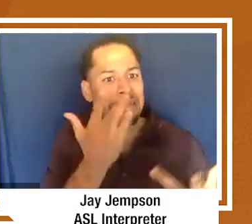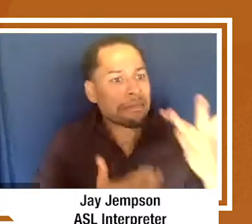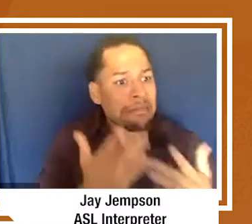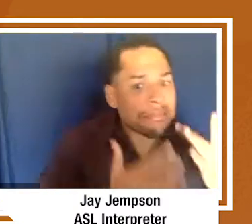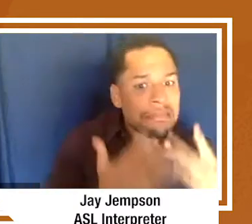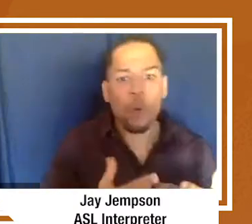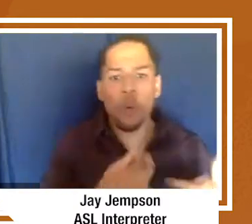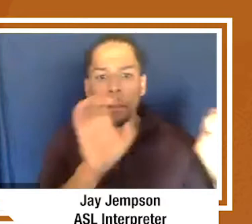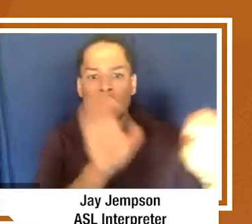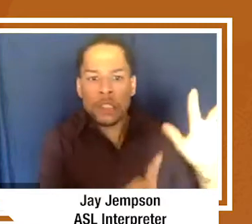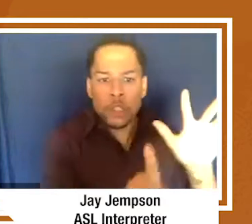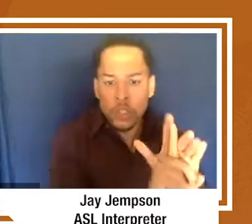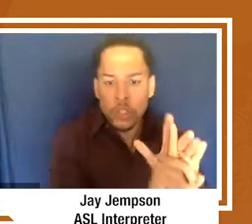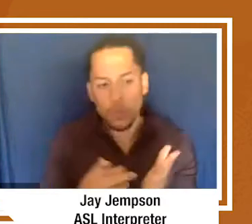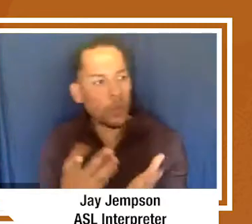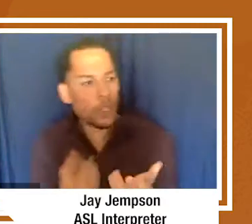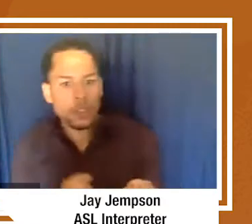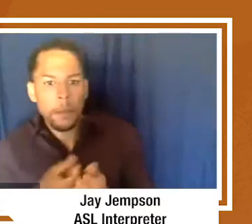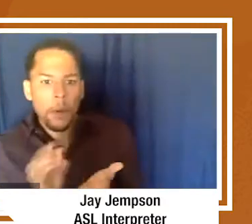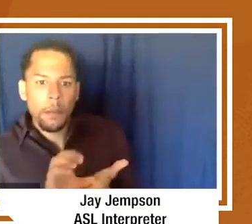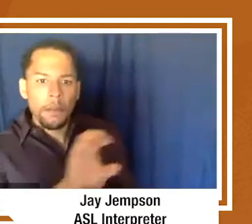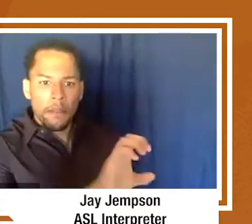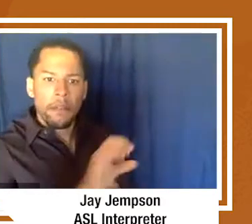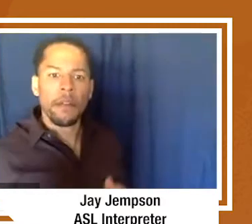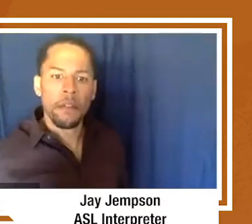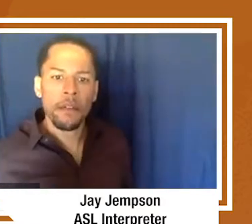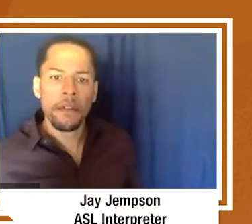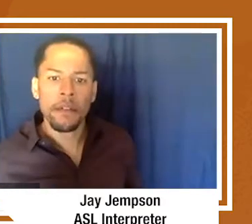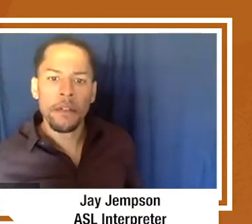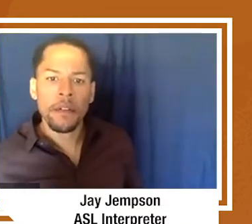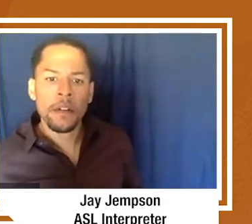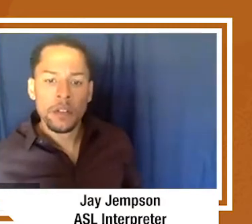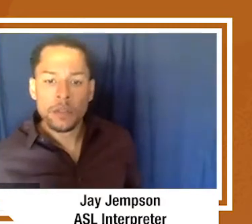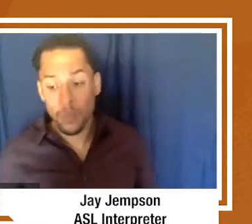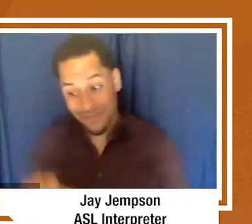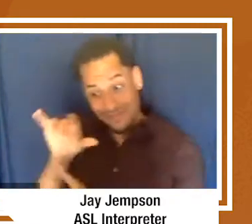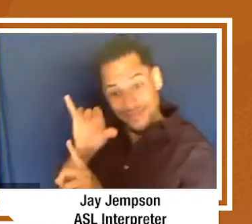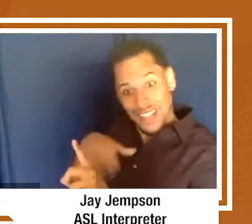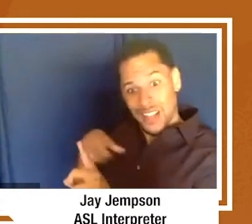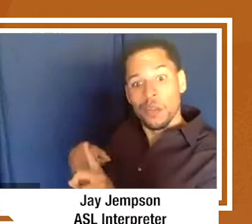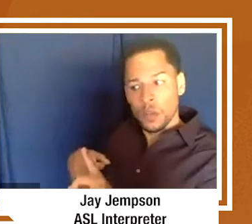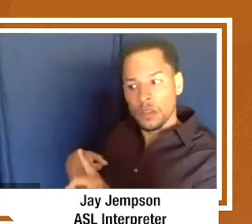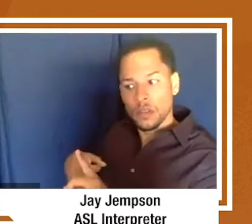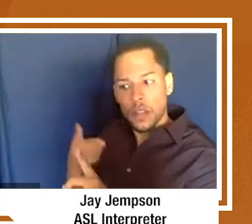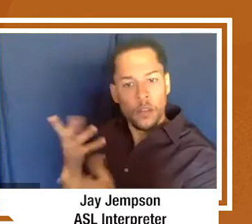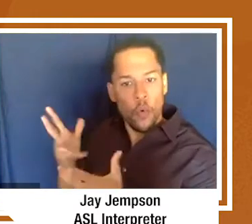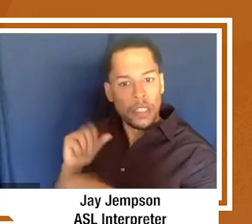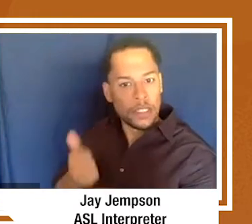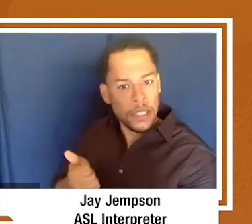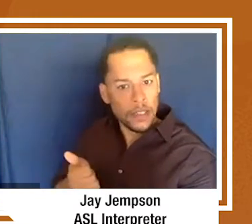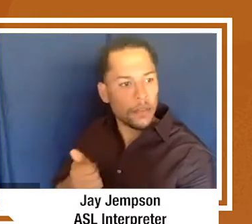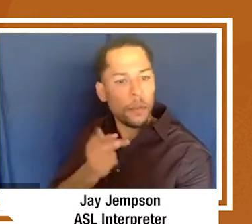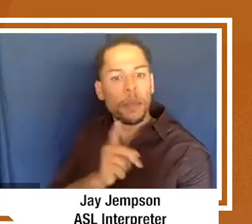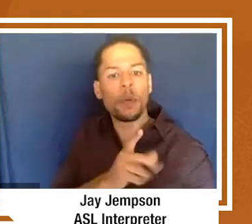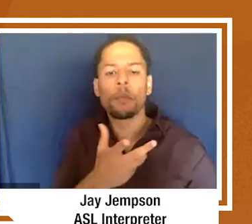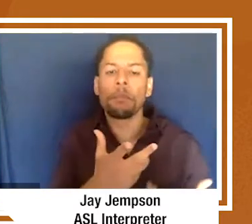had emergencies to come up. And the organization was there back then to provide funding to those who were